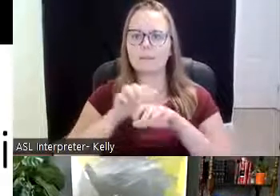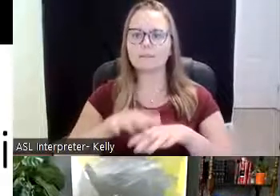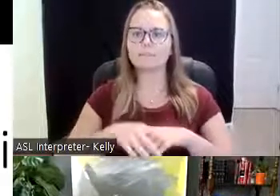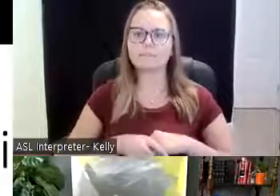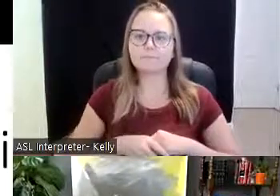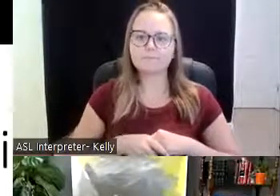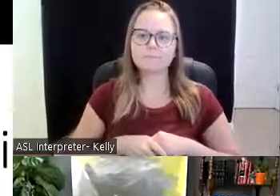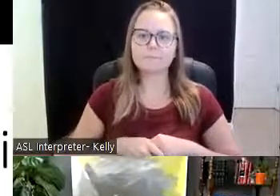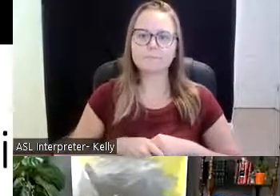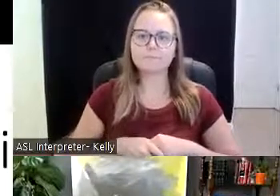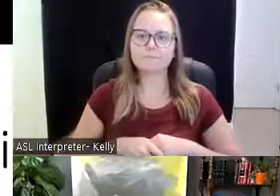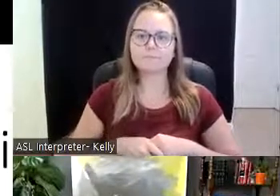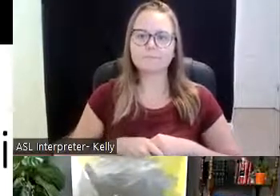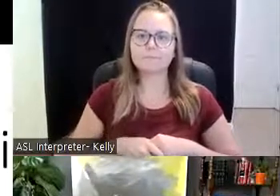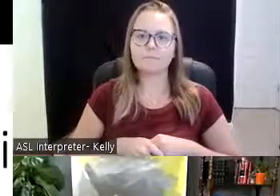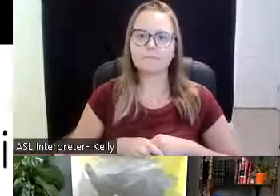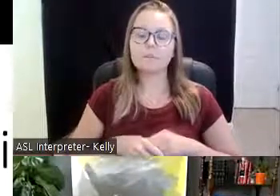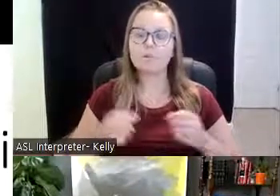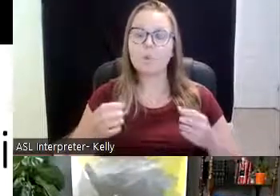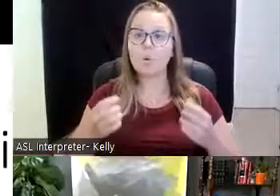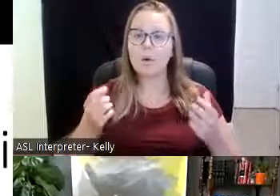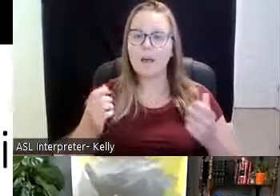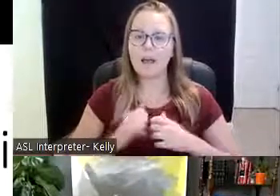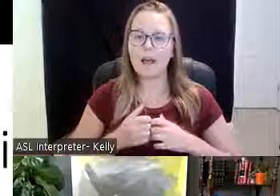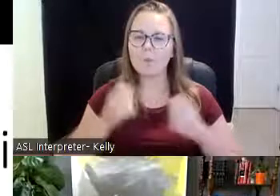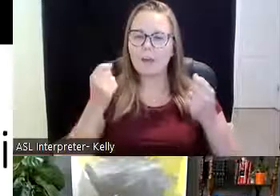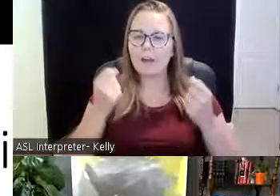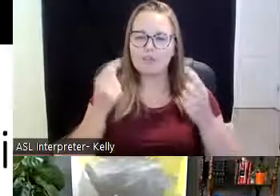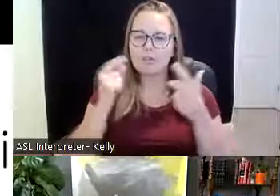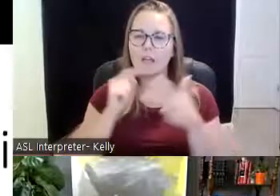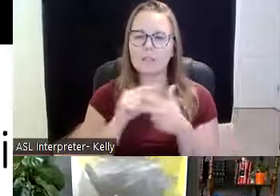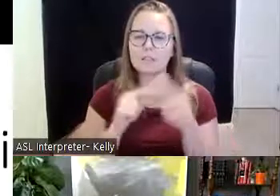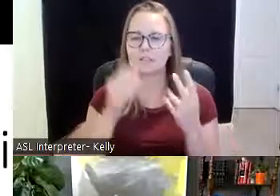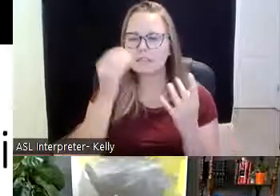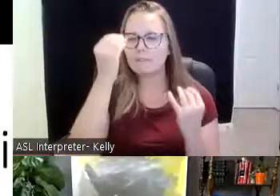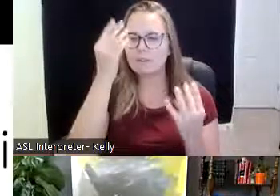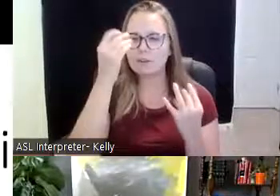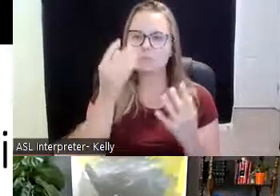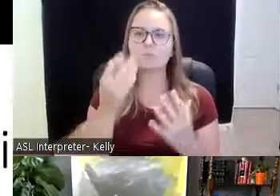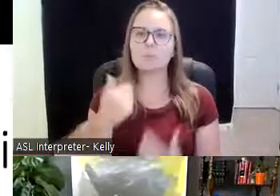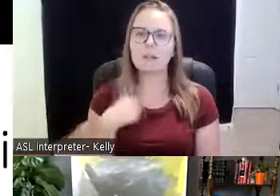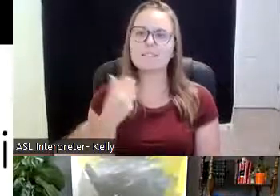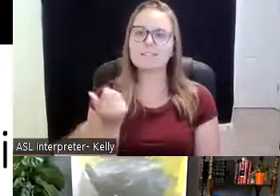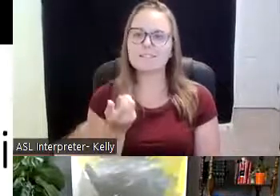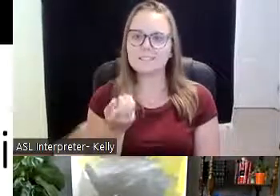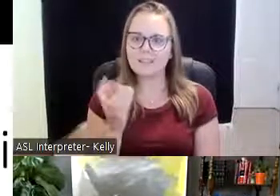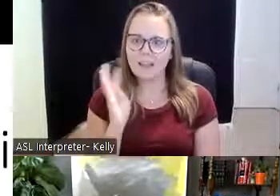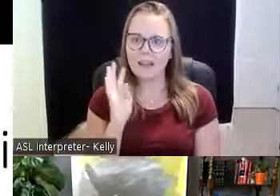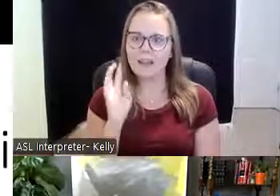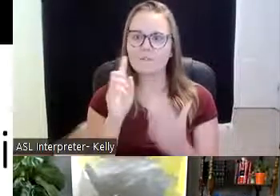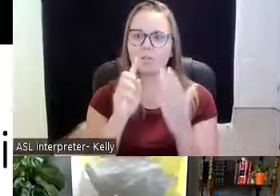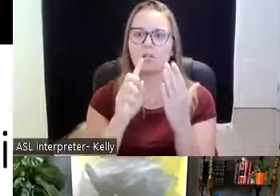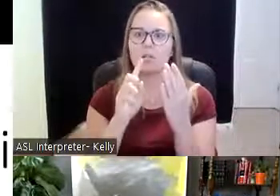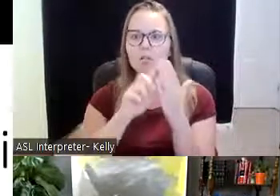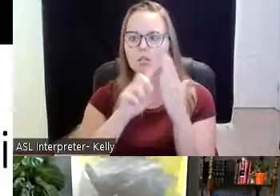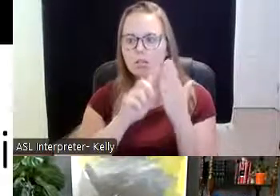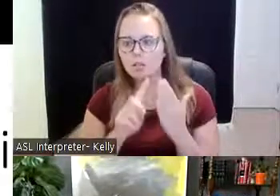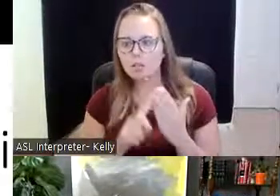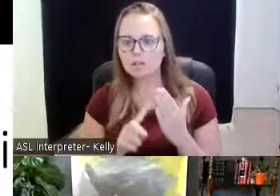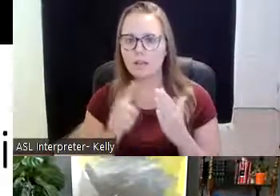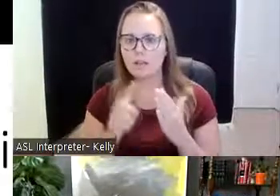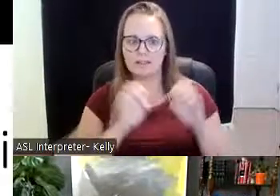Now, in terms of understanding this, there was actually several studies that examined this